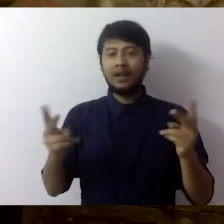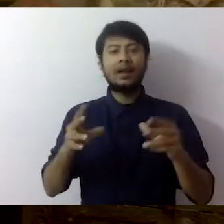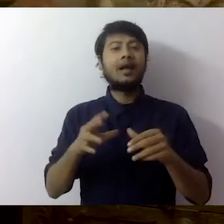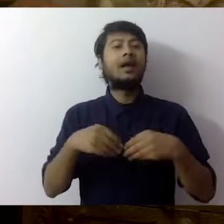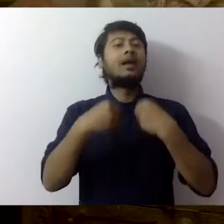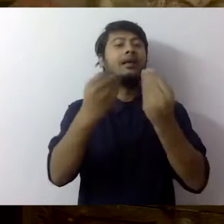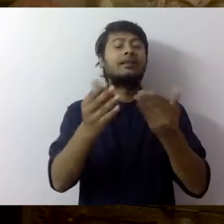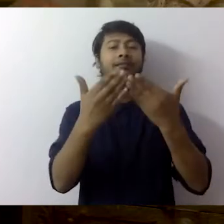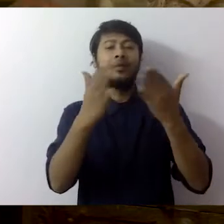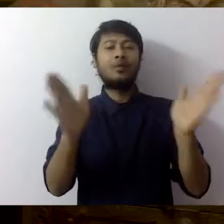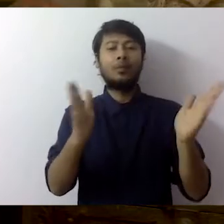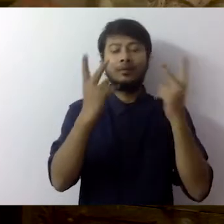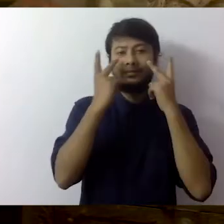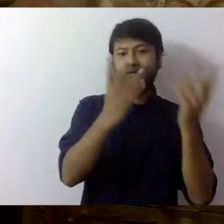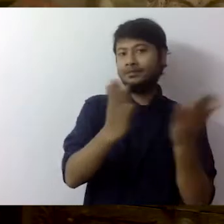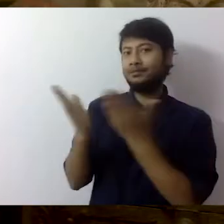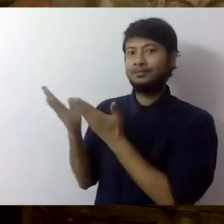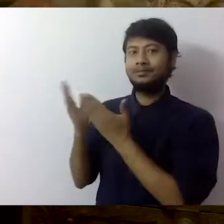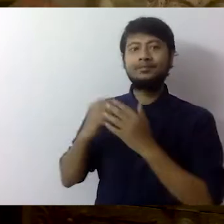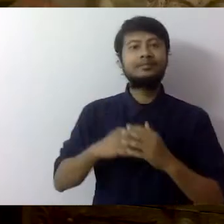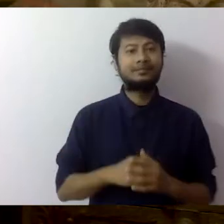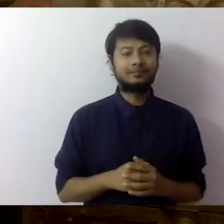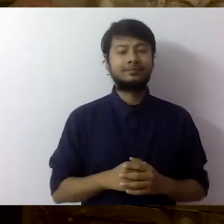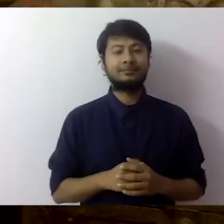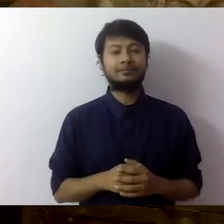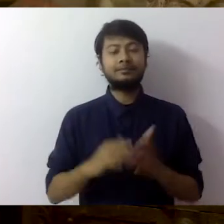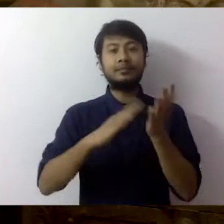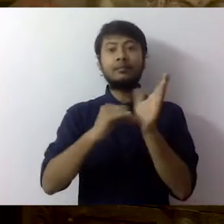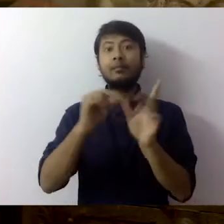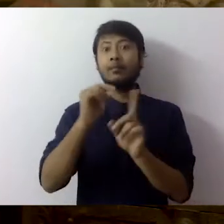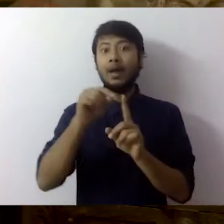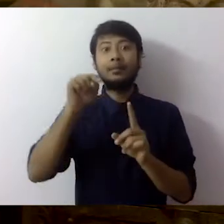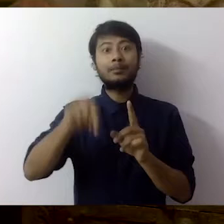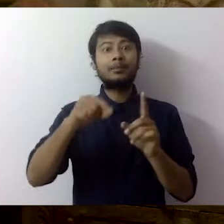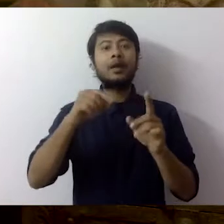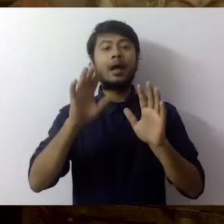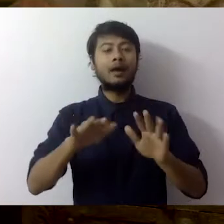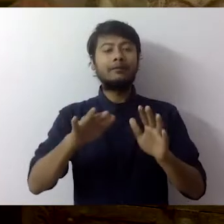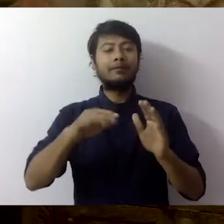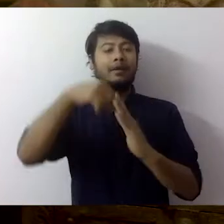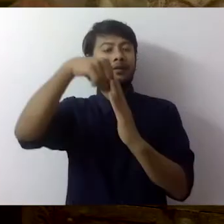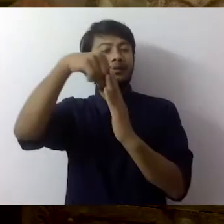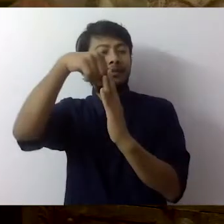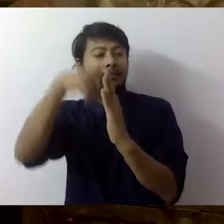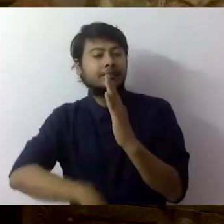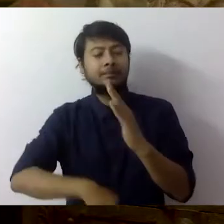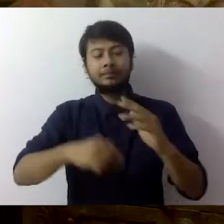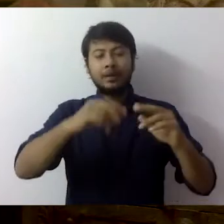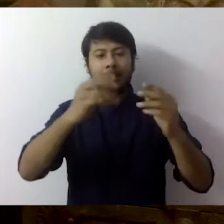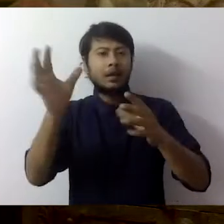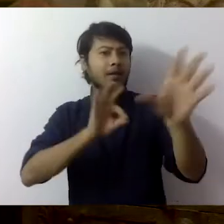accessible to a wide audience. MAP's rich collection of popular culture includes examples from